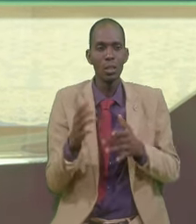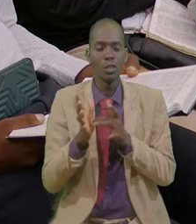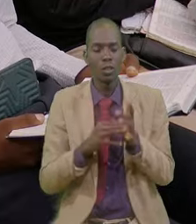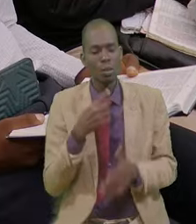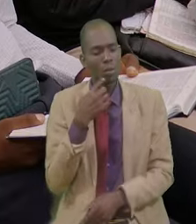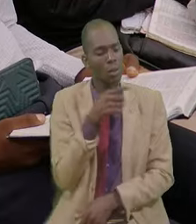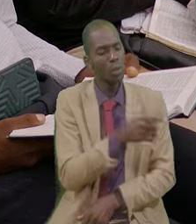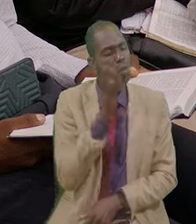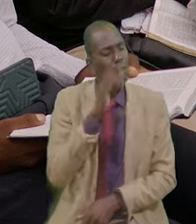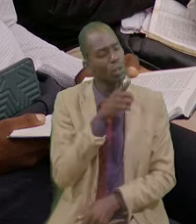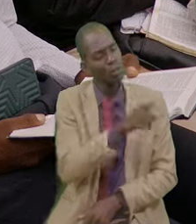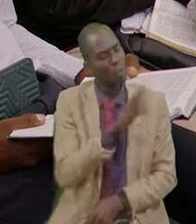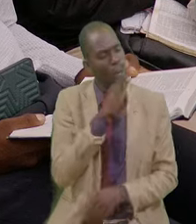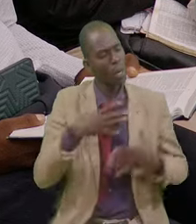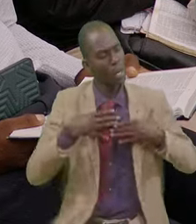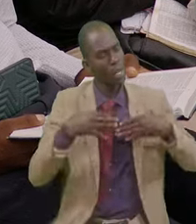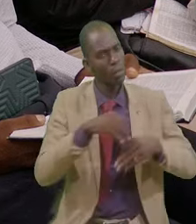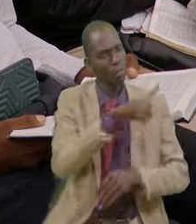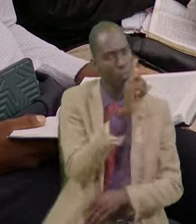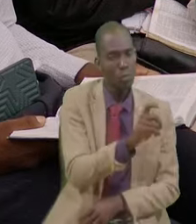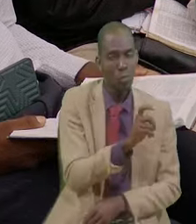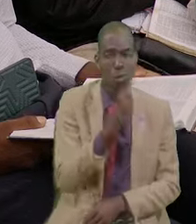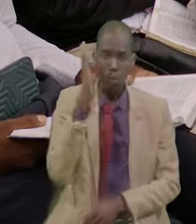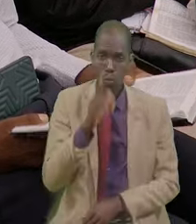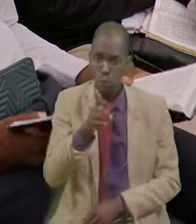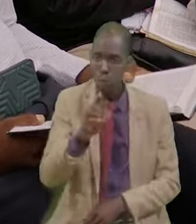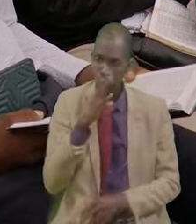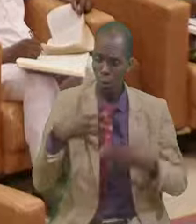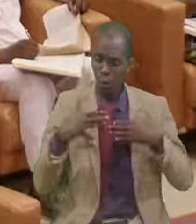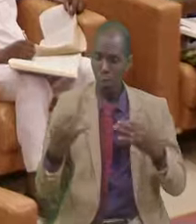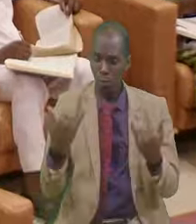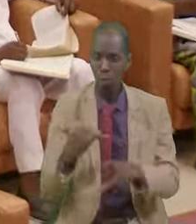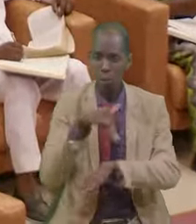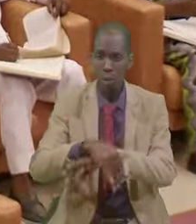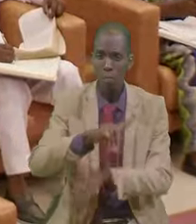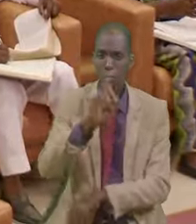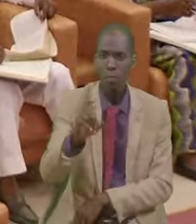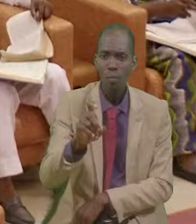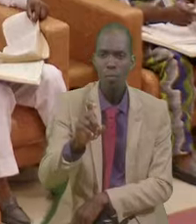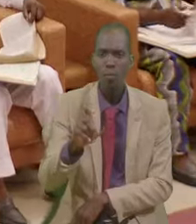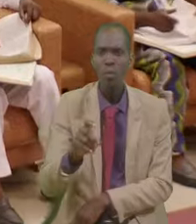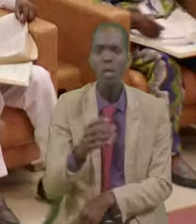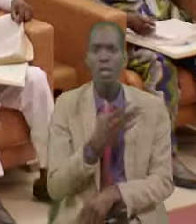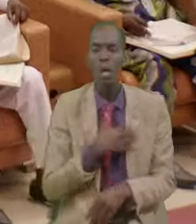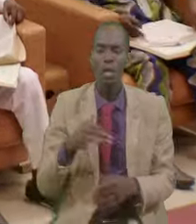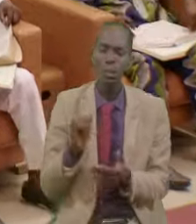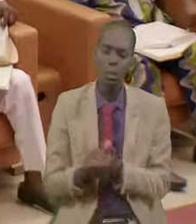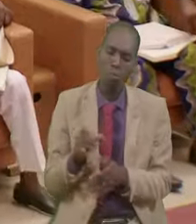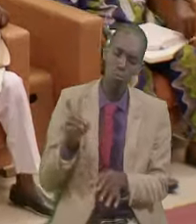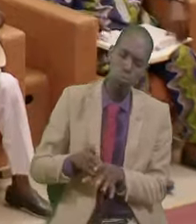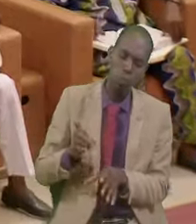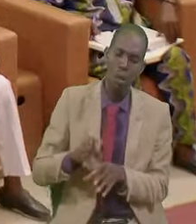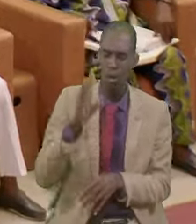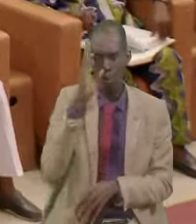wilt thou be made whole tonight? Wilt thou be made whole? And the impotent man answered,